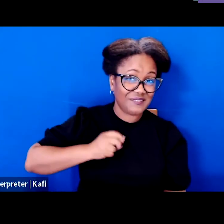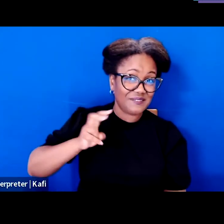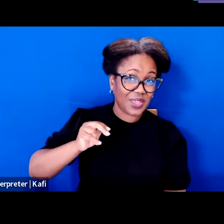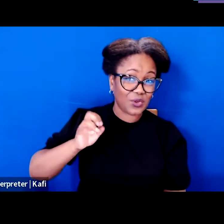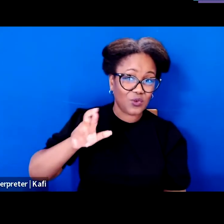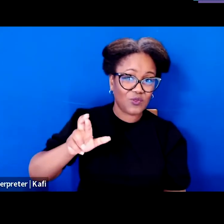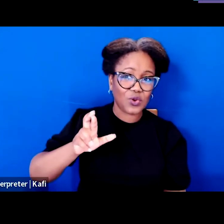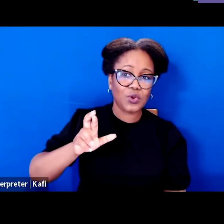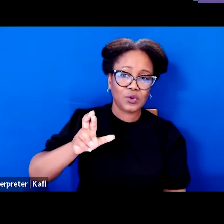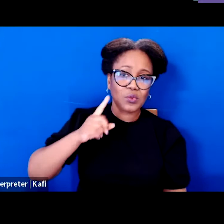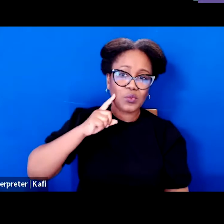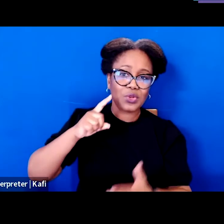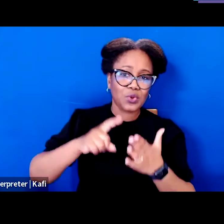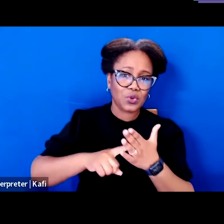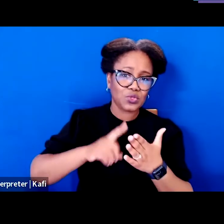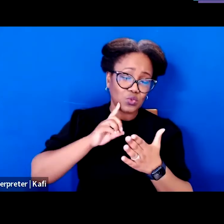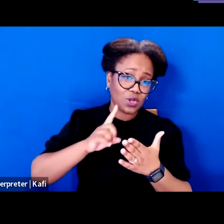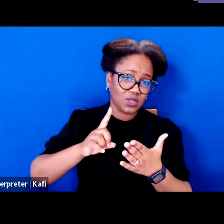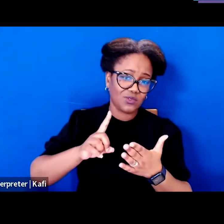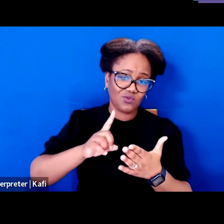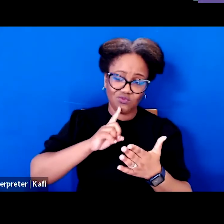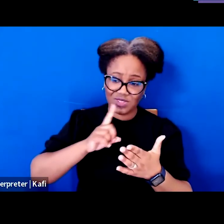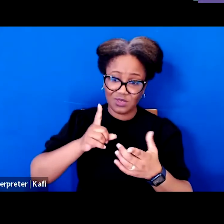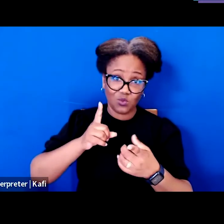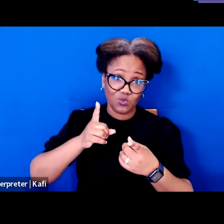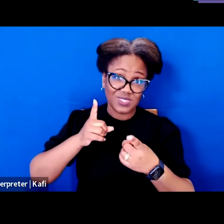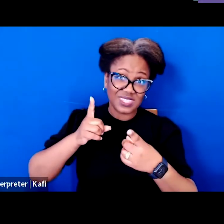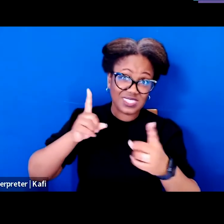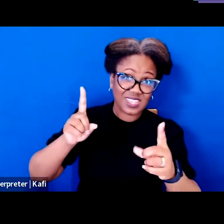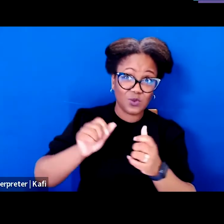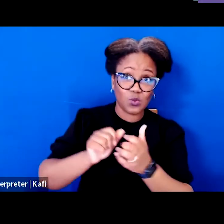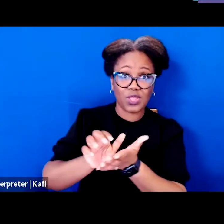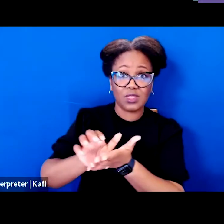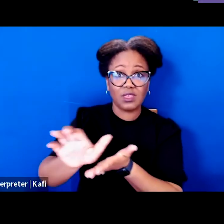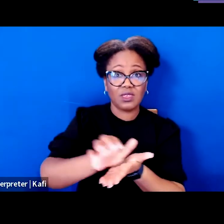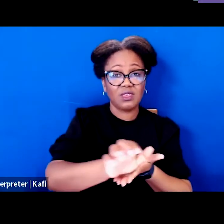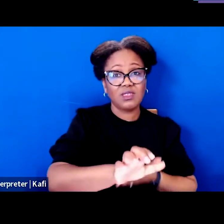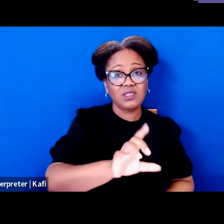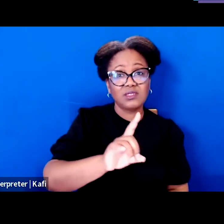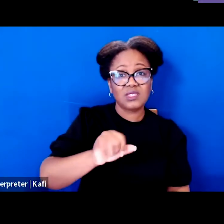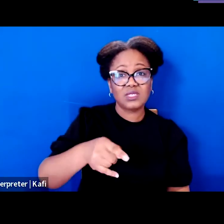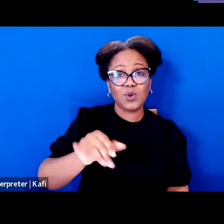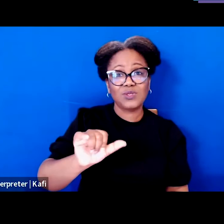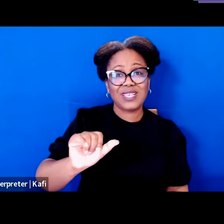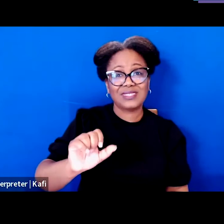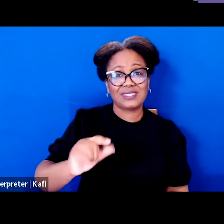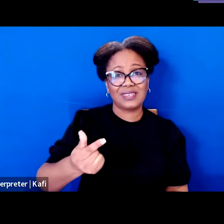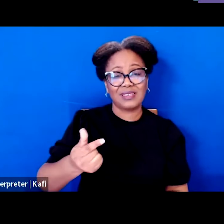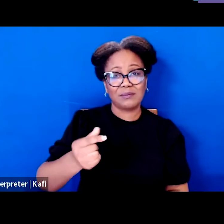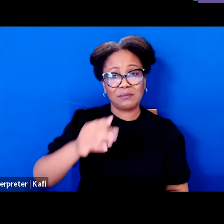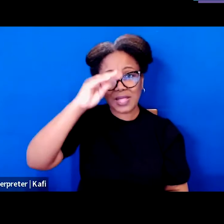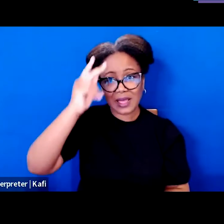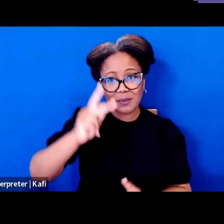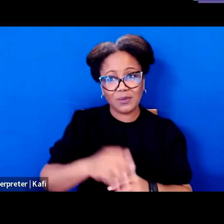forwarded. And as an organization that serves multiracial, multi-ethnic, all ages, we've worked